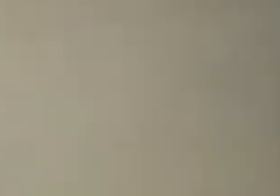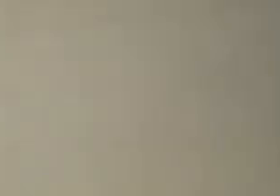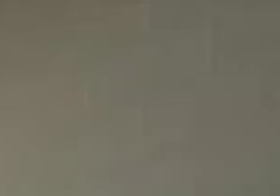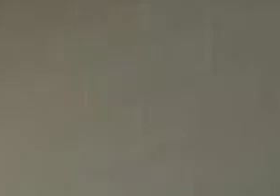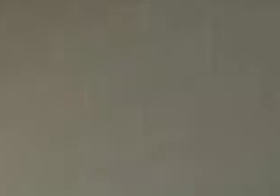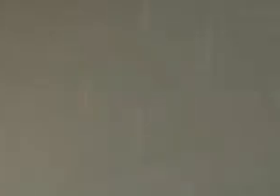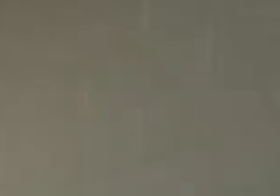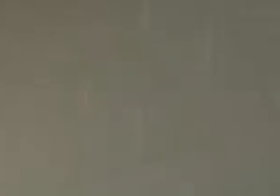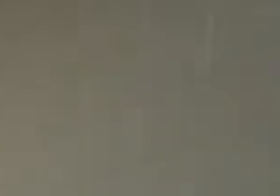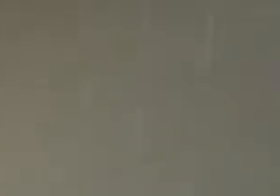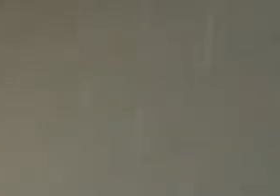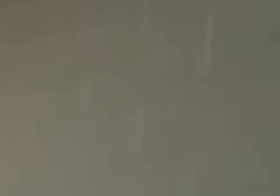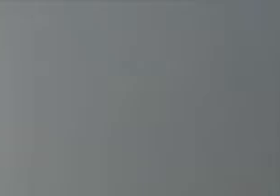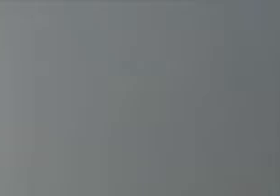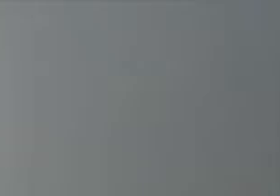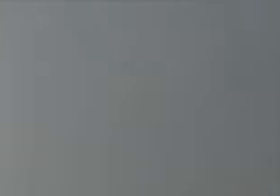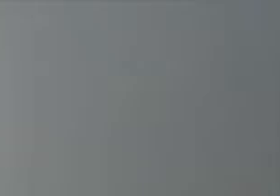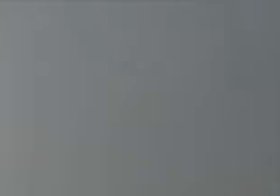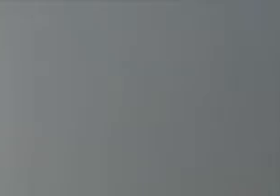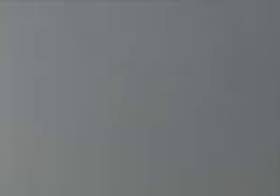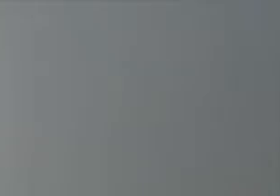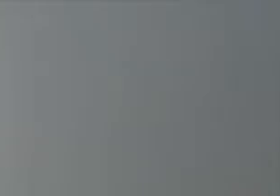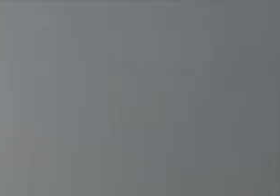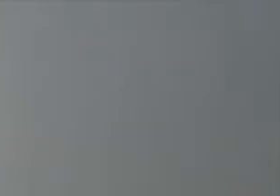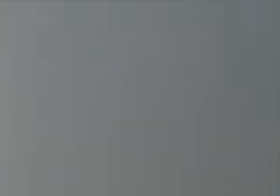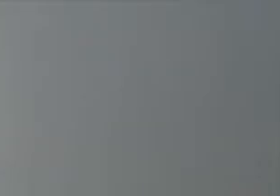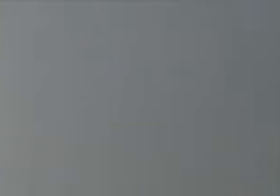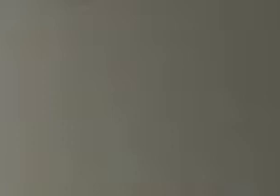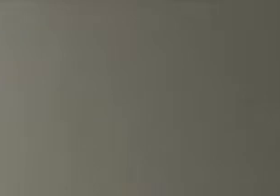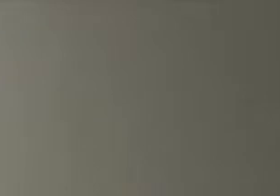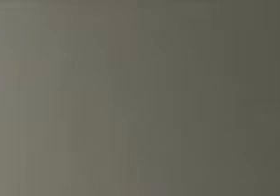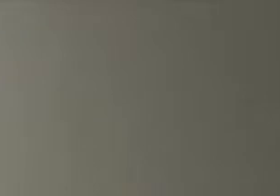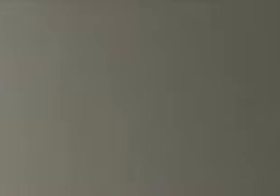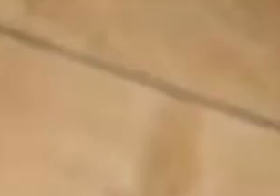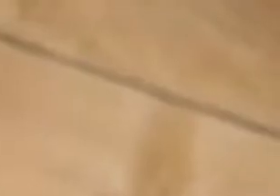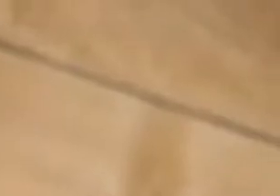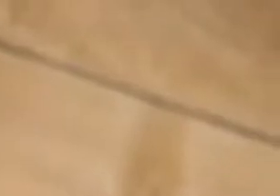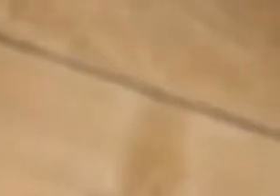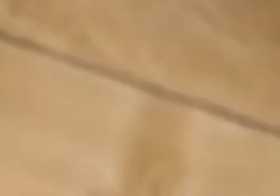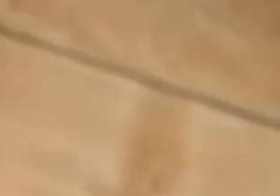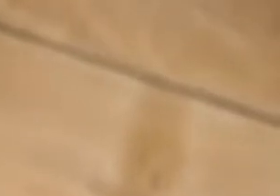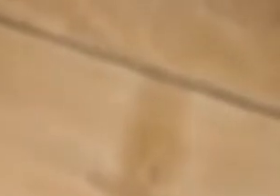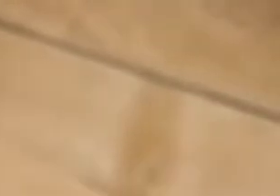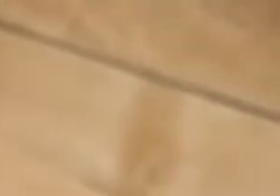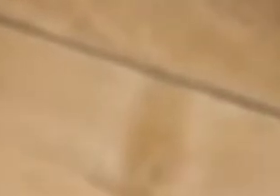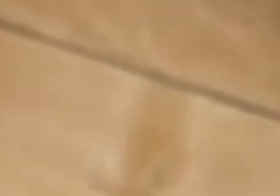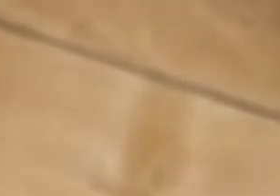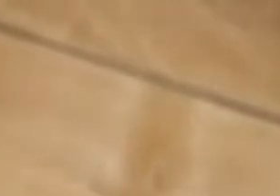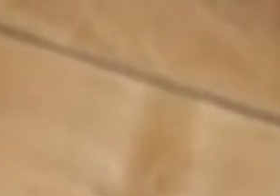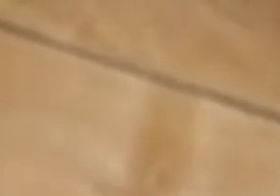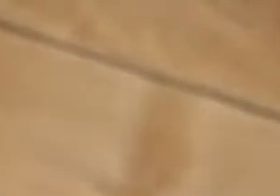Microsoft Adaptive Controller, along with a variety of external buttons, to facilitate active gameplay for individuals with varying